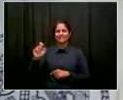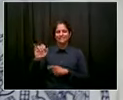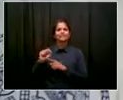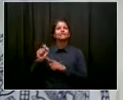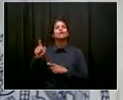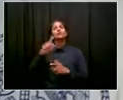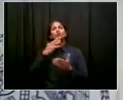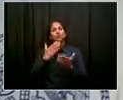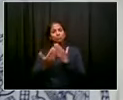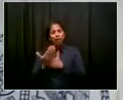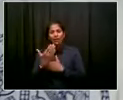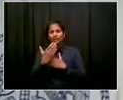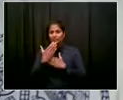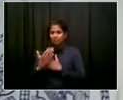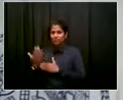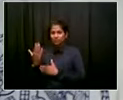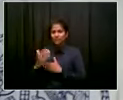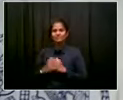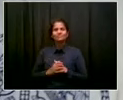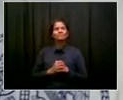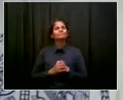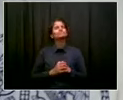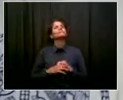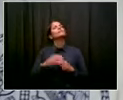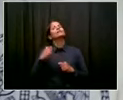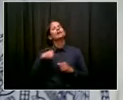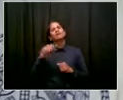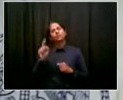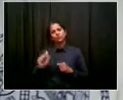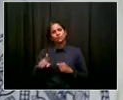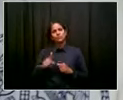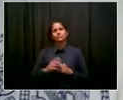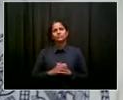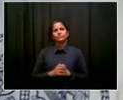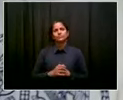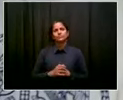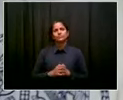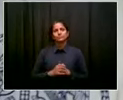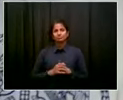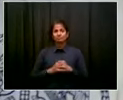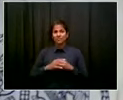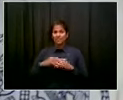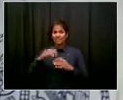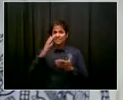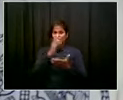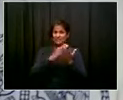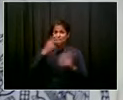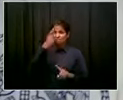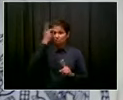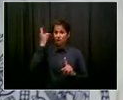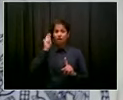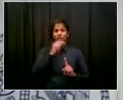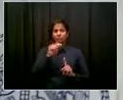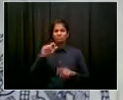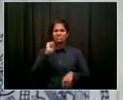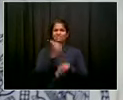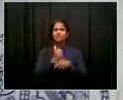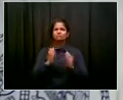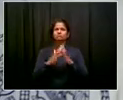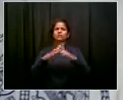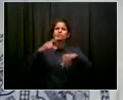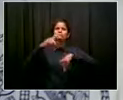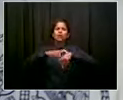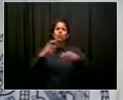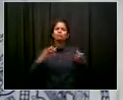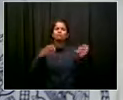about the new curfew at some public parks that we're seeing um over the weekend we saw srg officers arrest